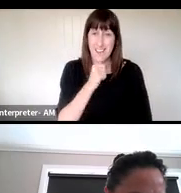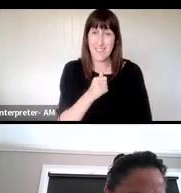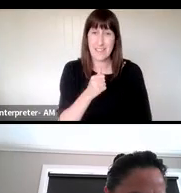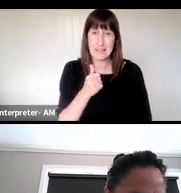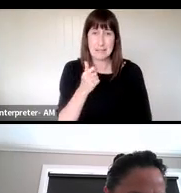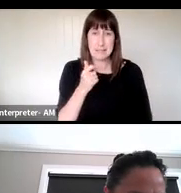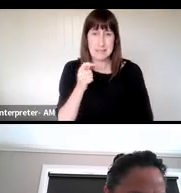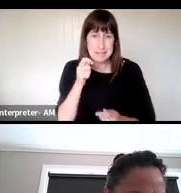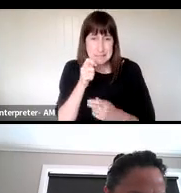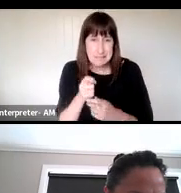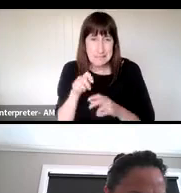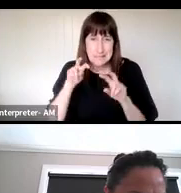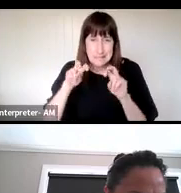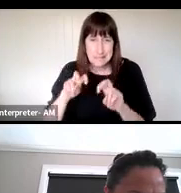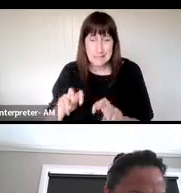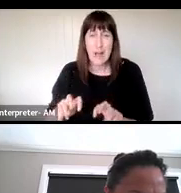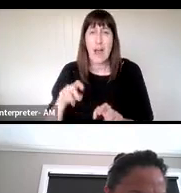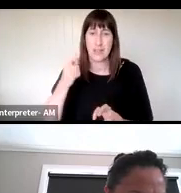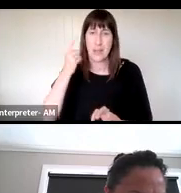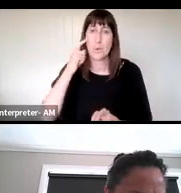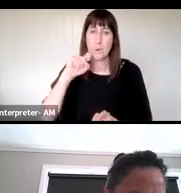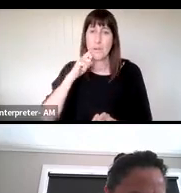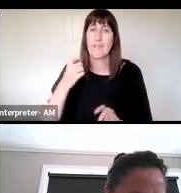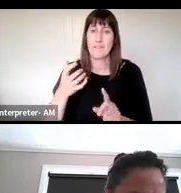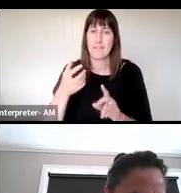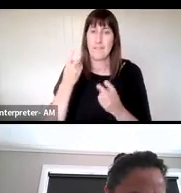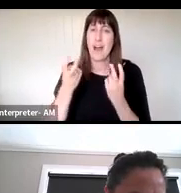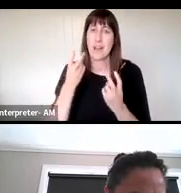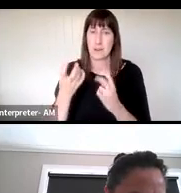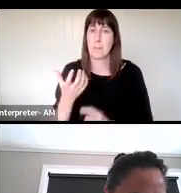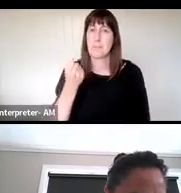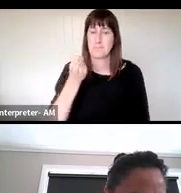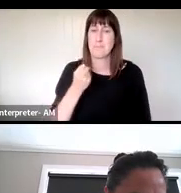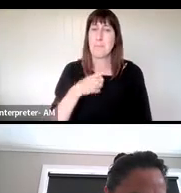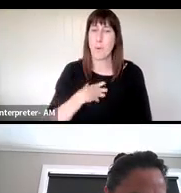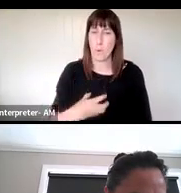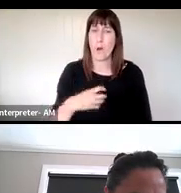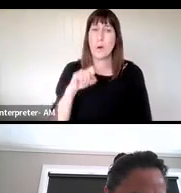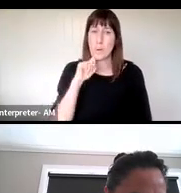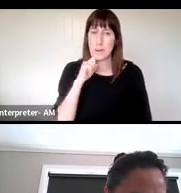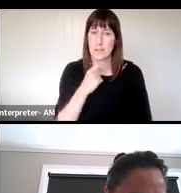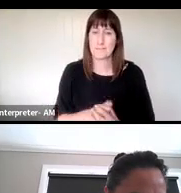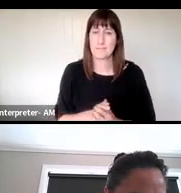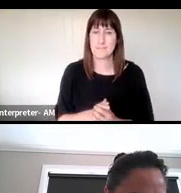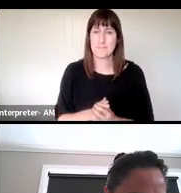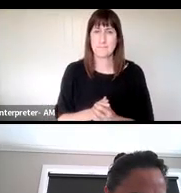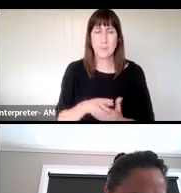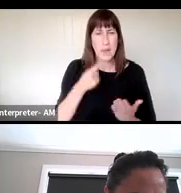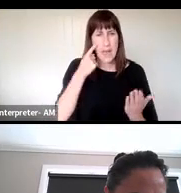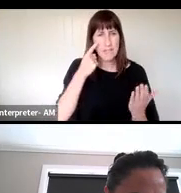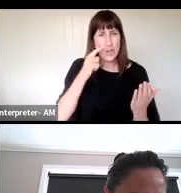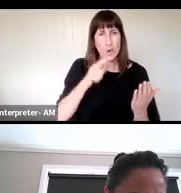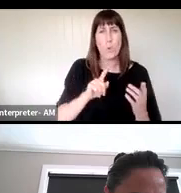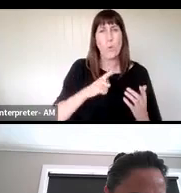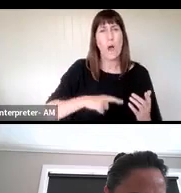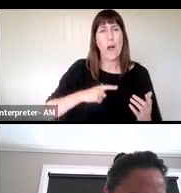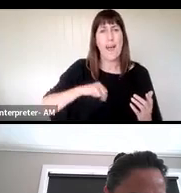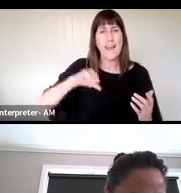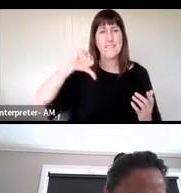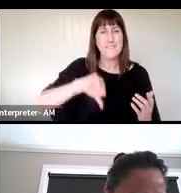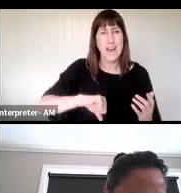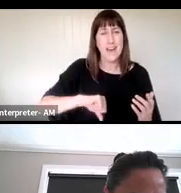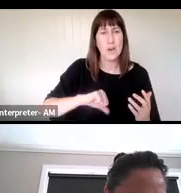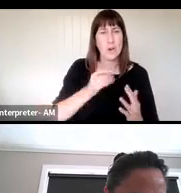carefully, I would find more websites. And when I go and have a look at the failures, there are things like